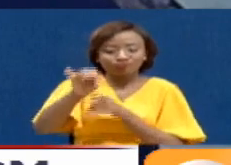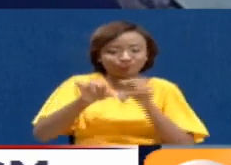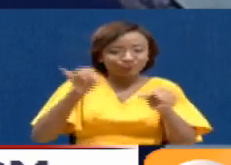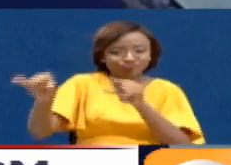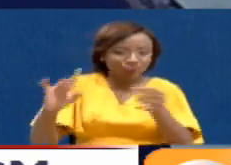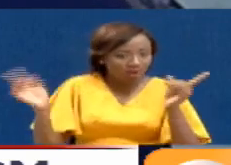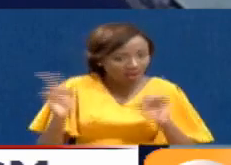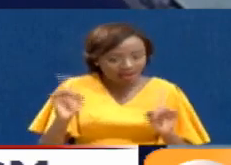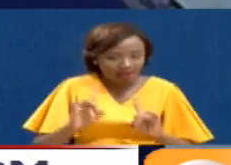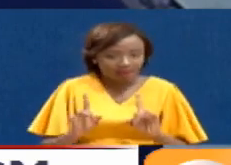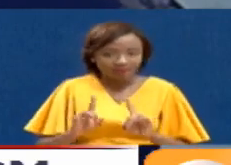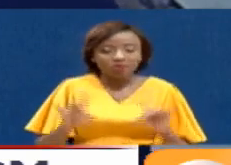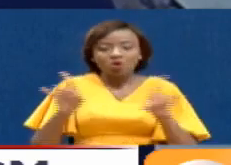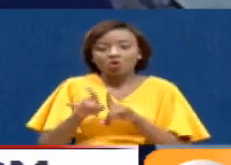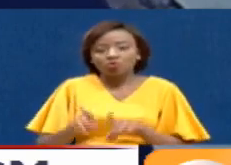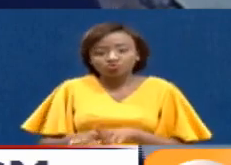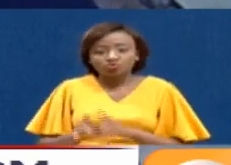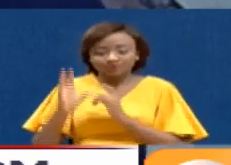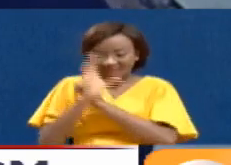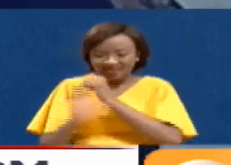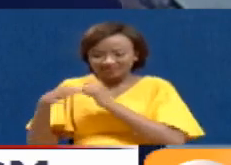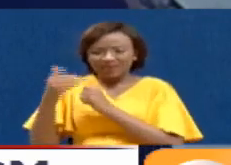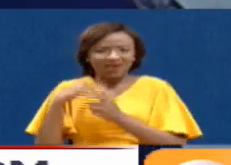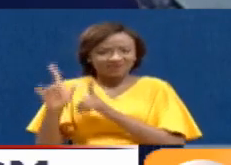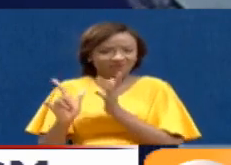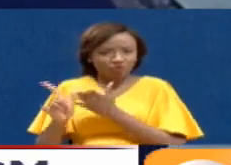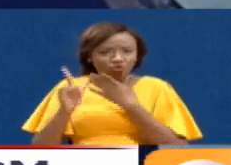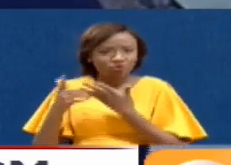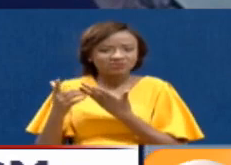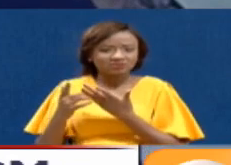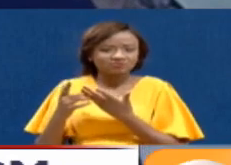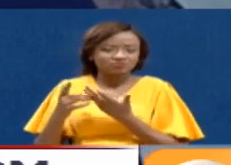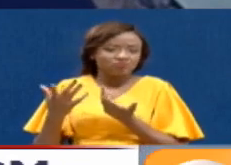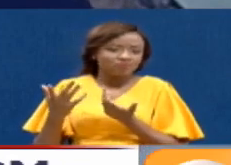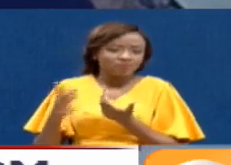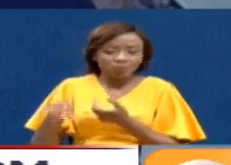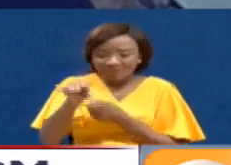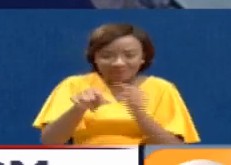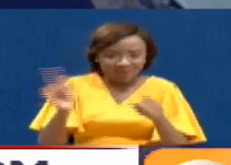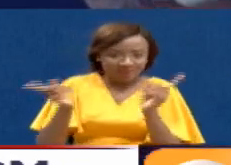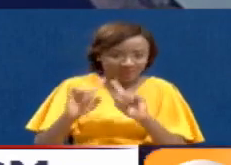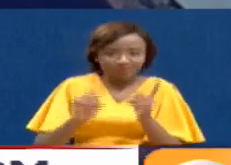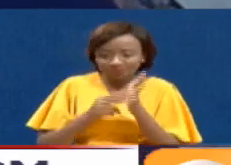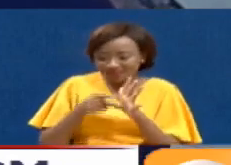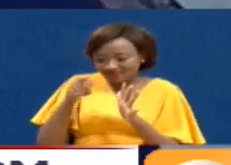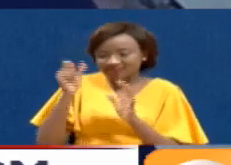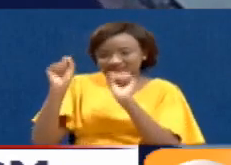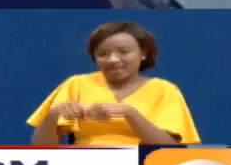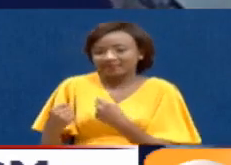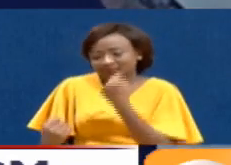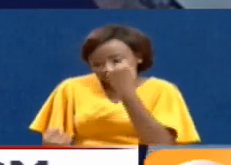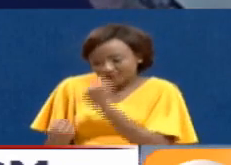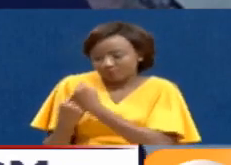on mature debt. This can sufficiently cushion countries from the amount of pressure that